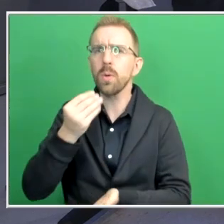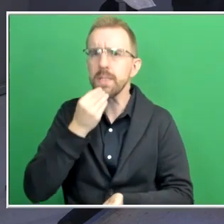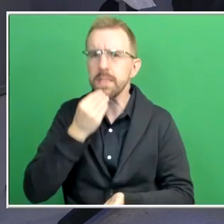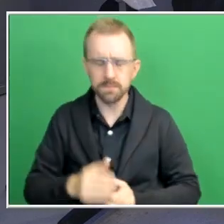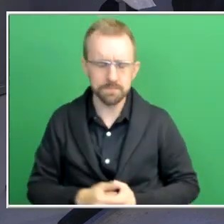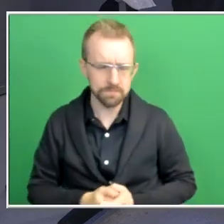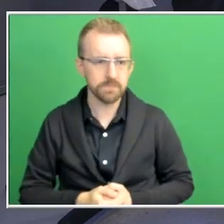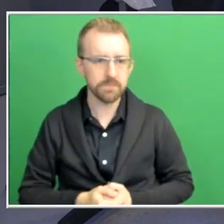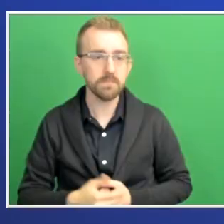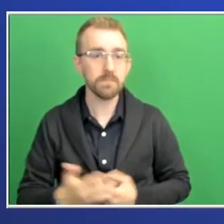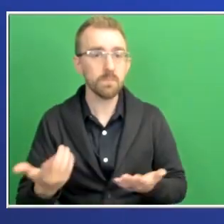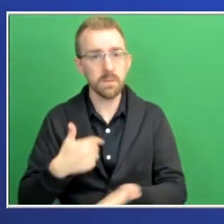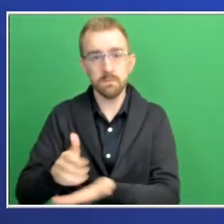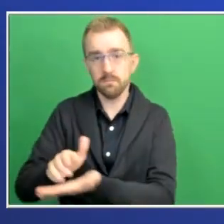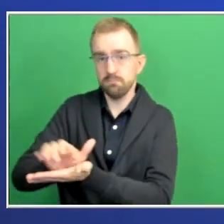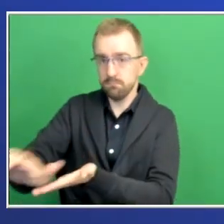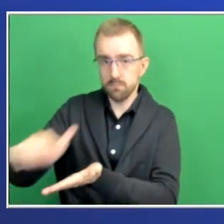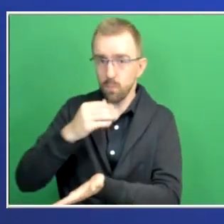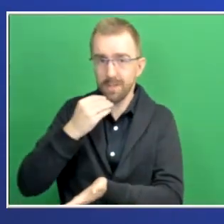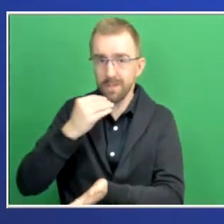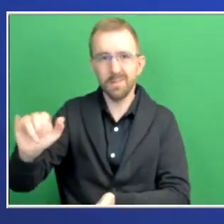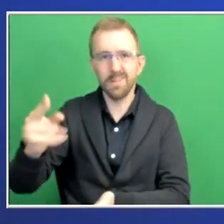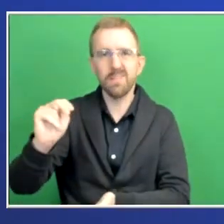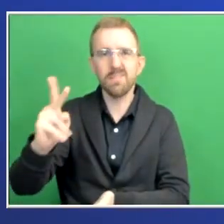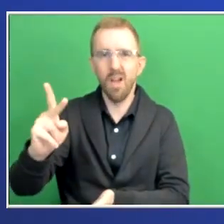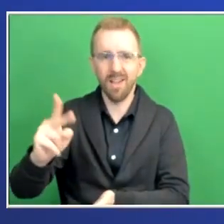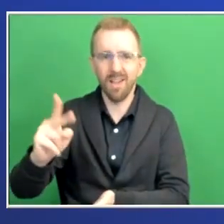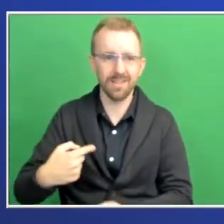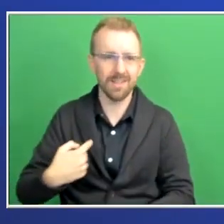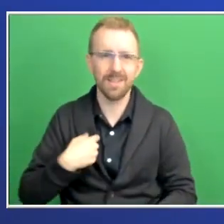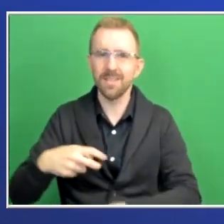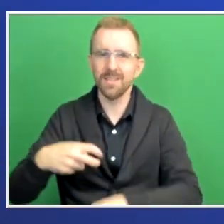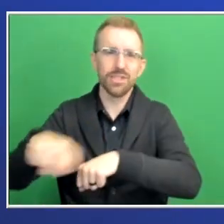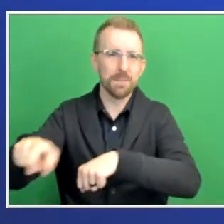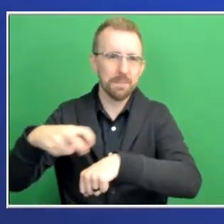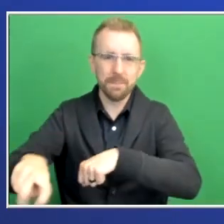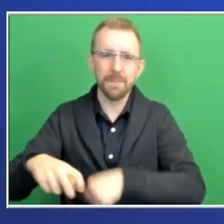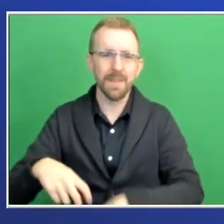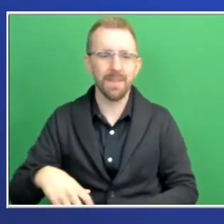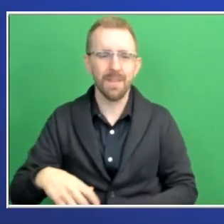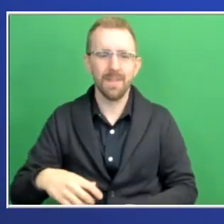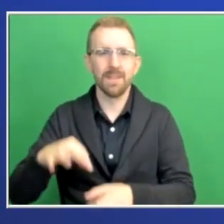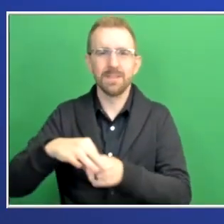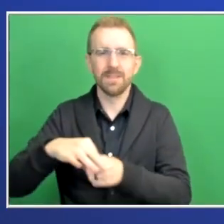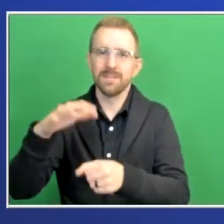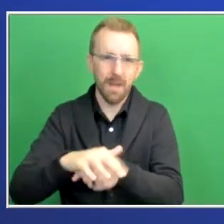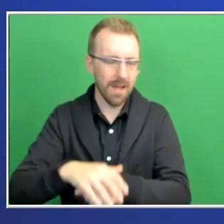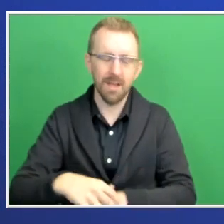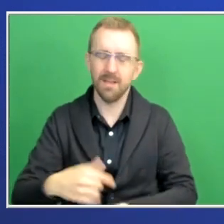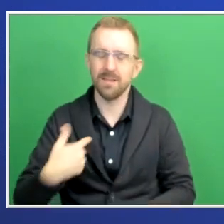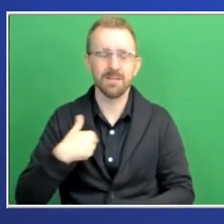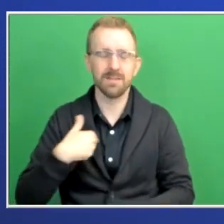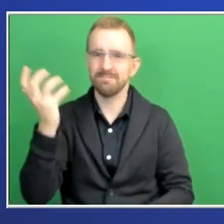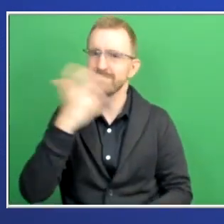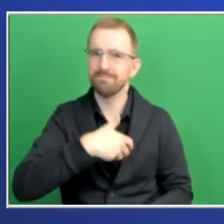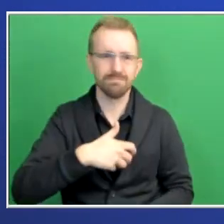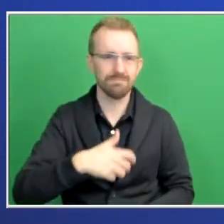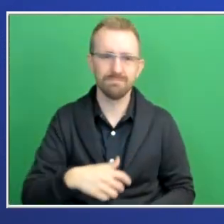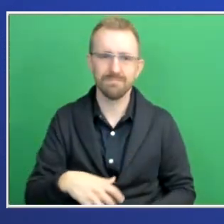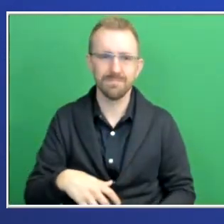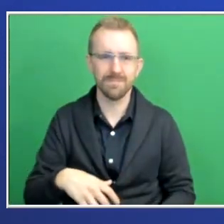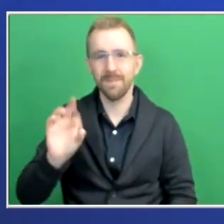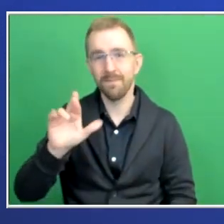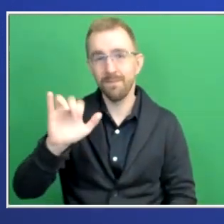What I don't eat is junk. I was eating chips, pop. Oh, they're so good. Fried